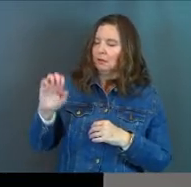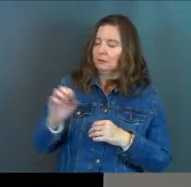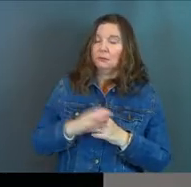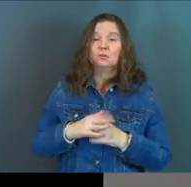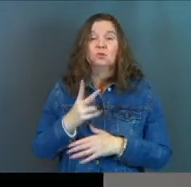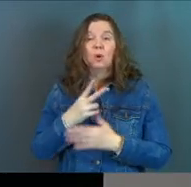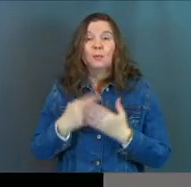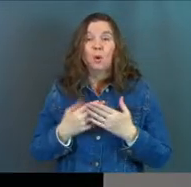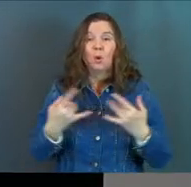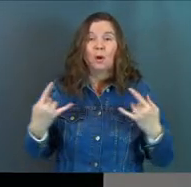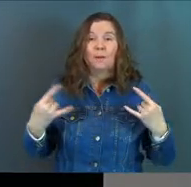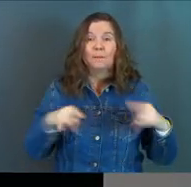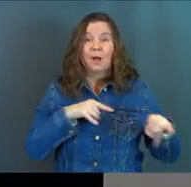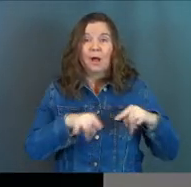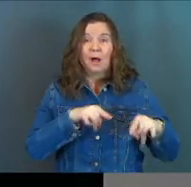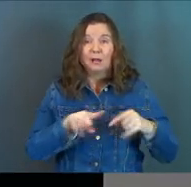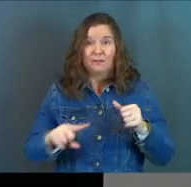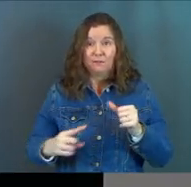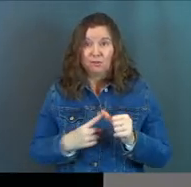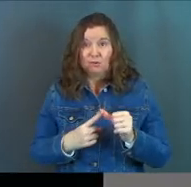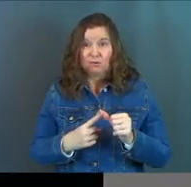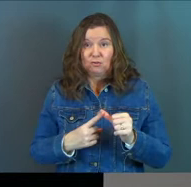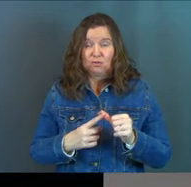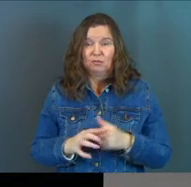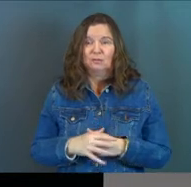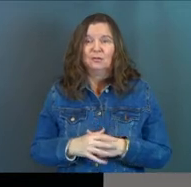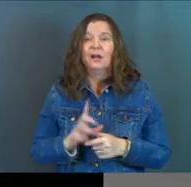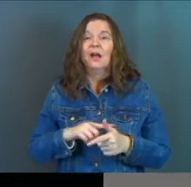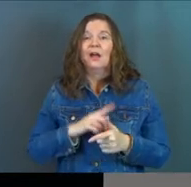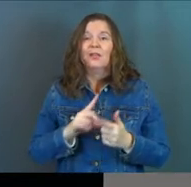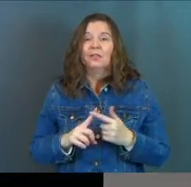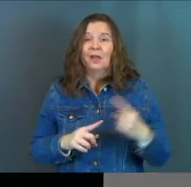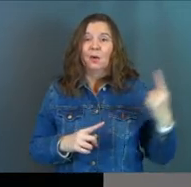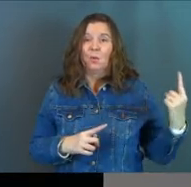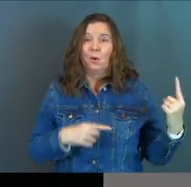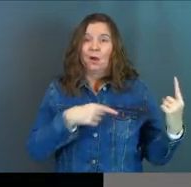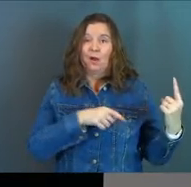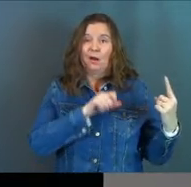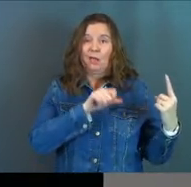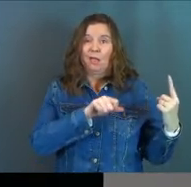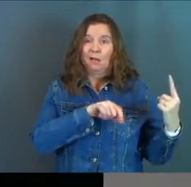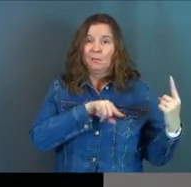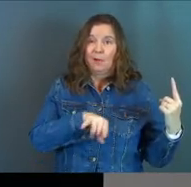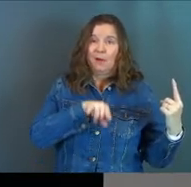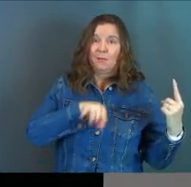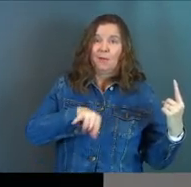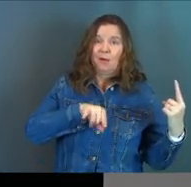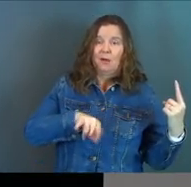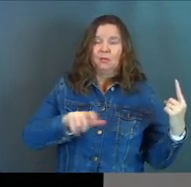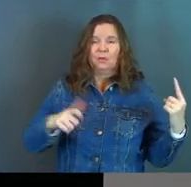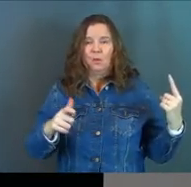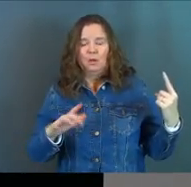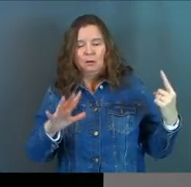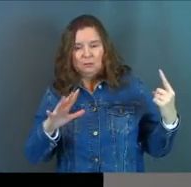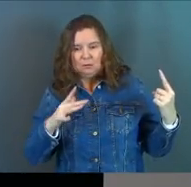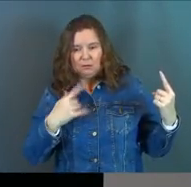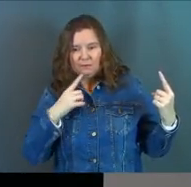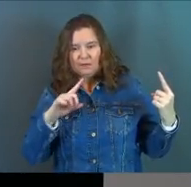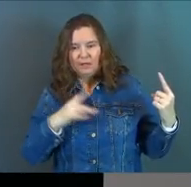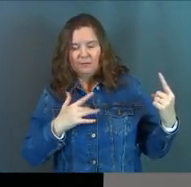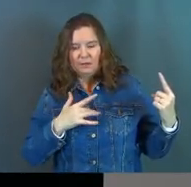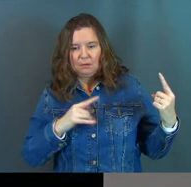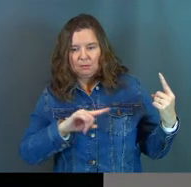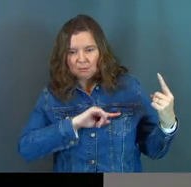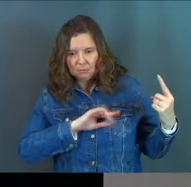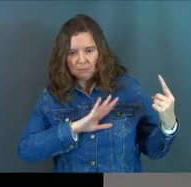So they're both mocking him at first. And then it's just one of the criminals mocks him. And the other one finally